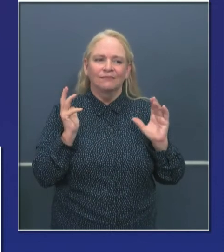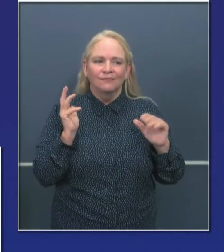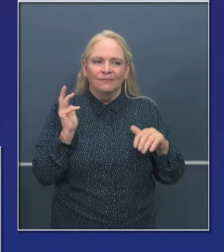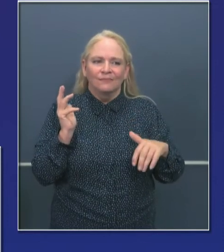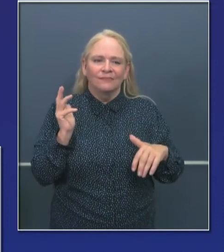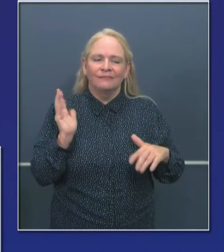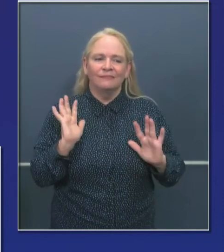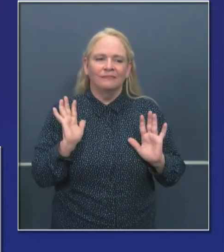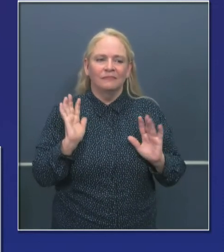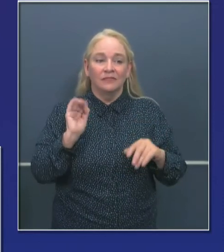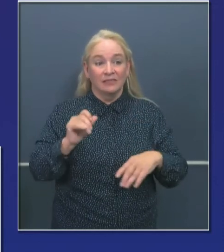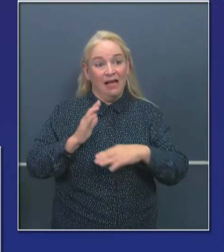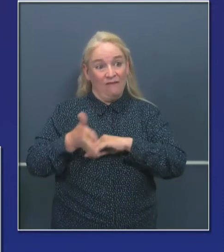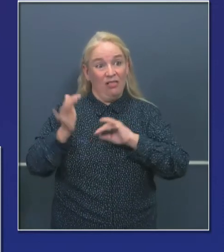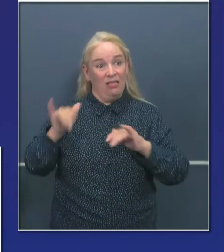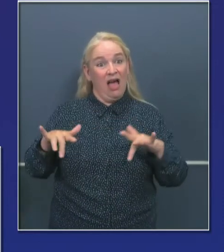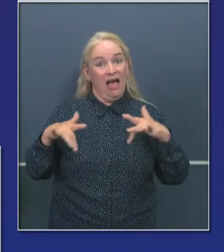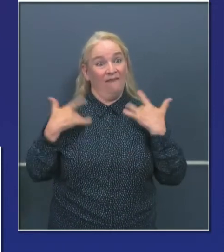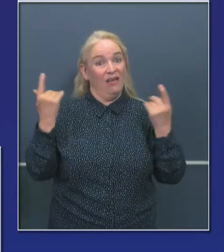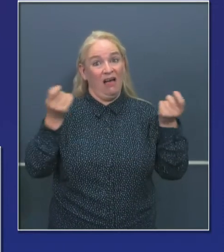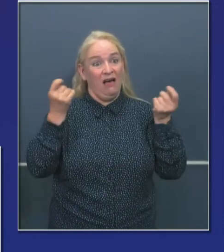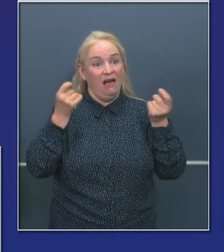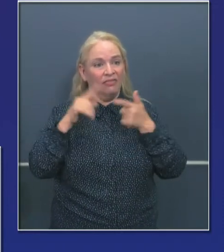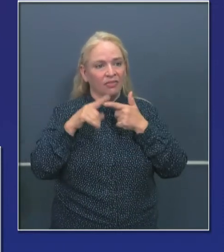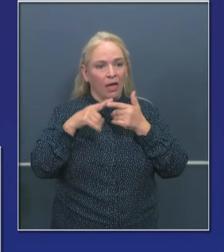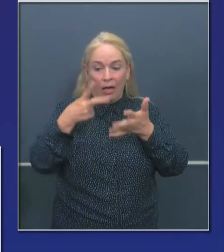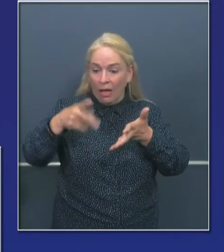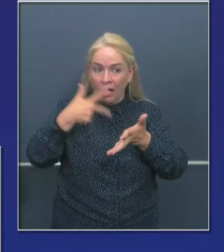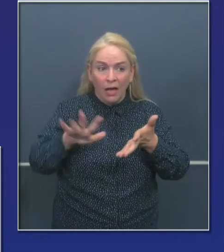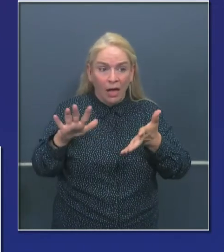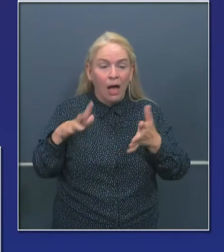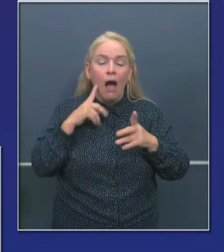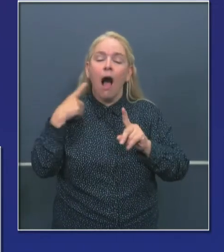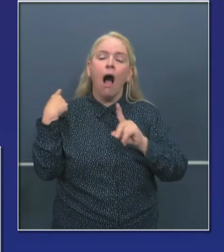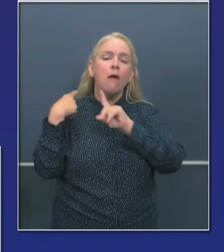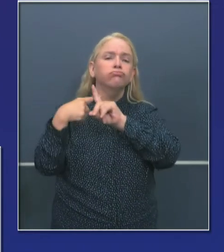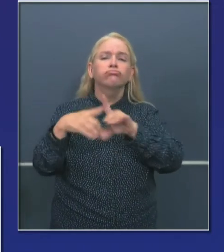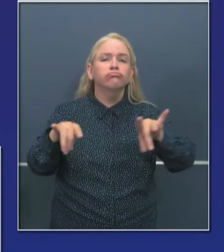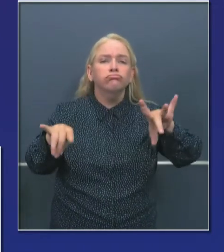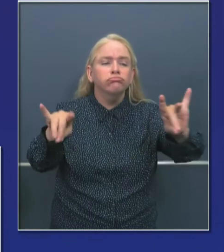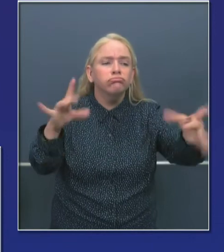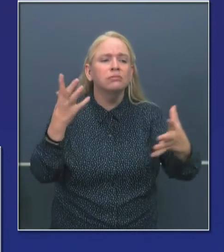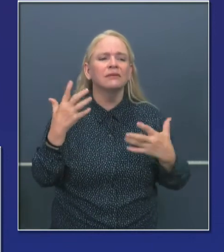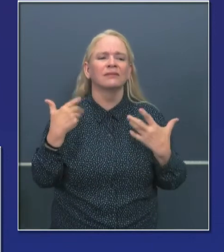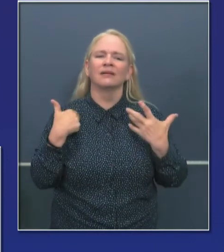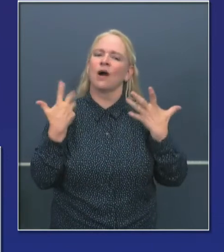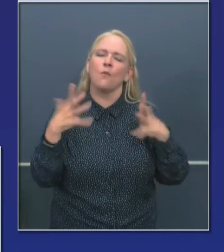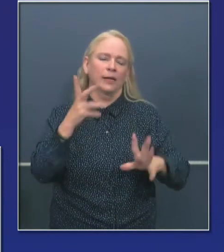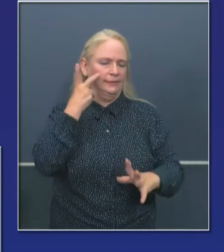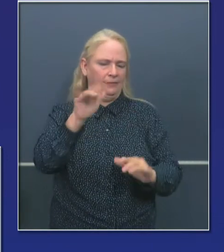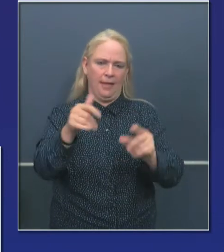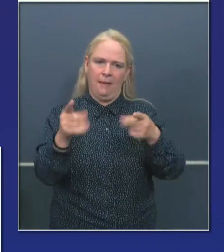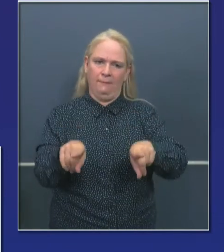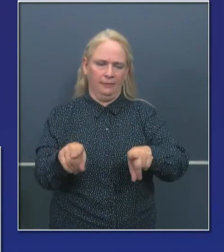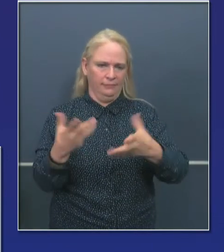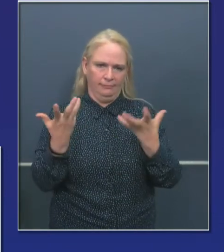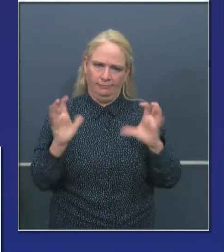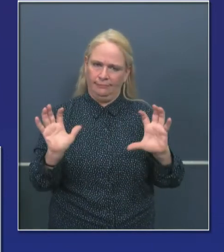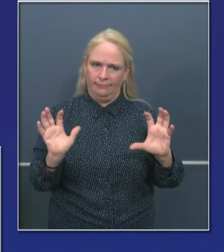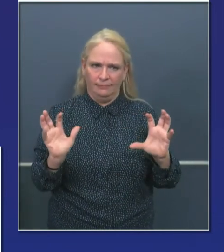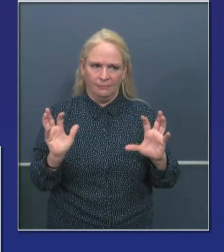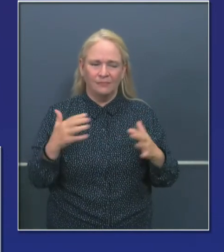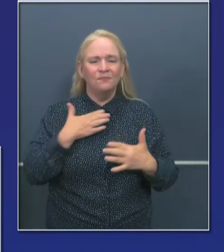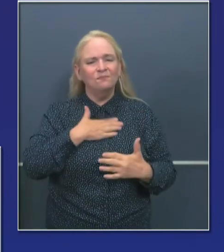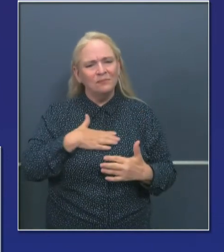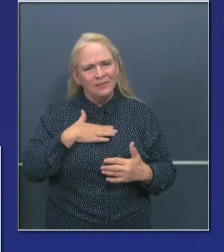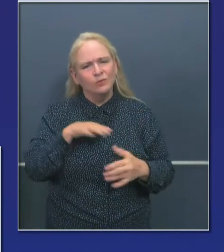2 to 3 weeks, we'll see those numbers spike yet again. I want to just encourage people, as always, to do the right